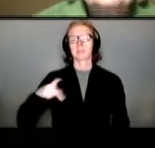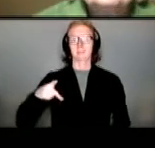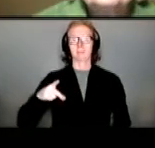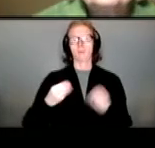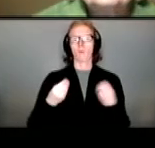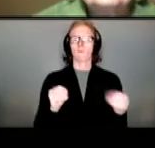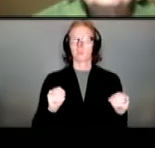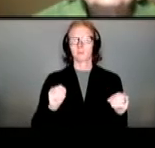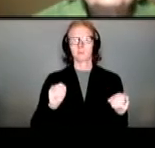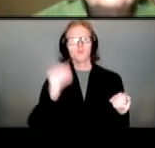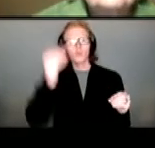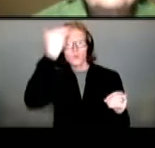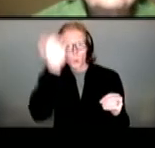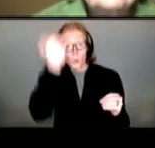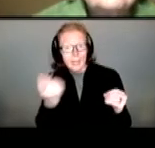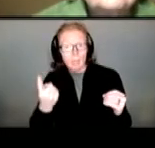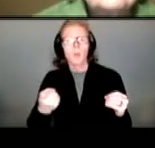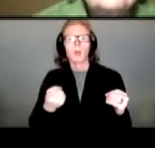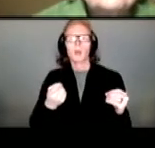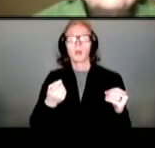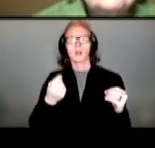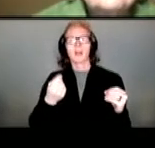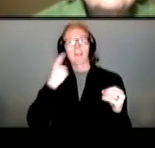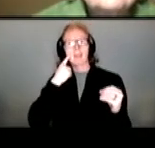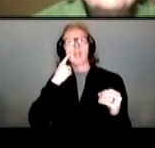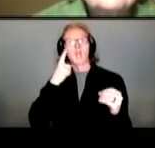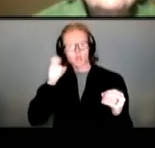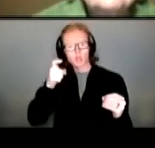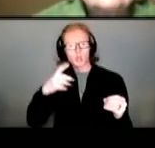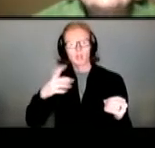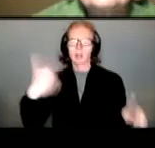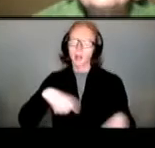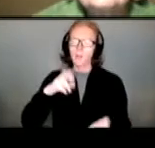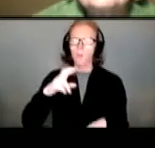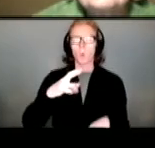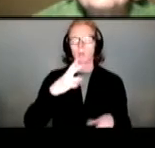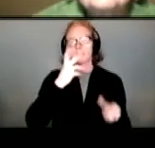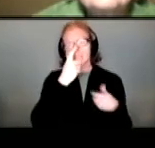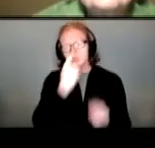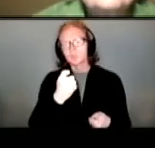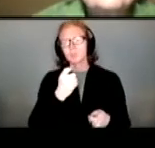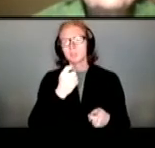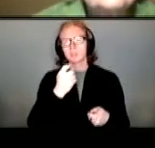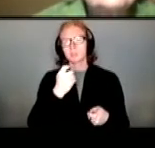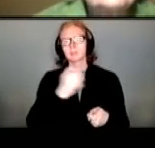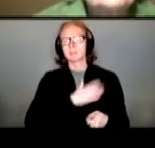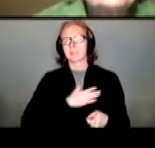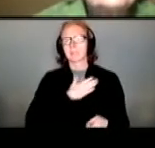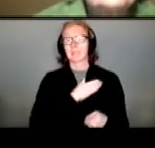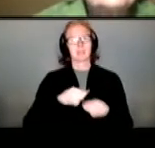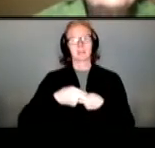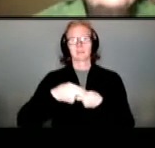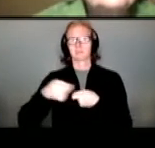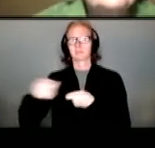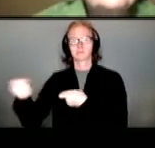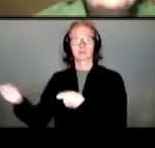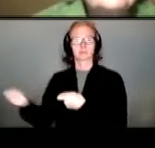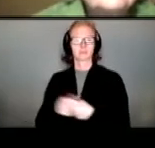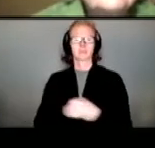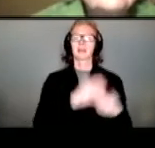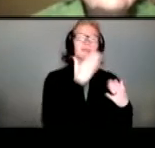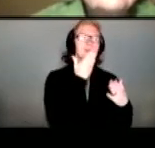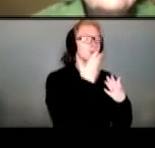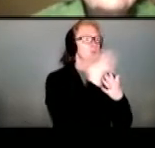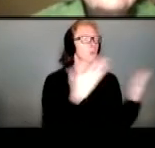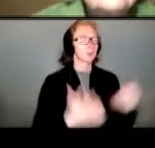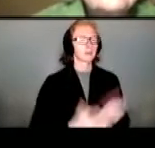If you know of anyone that you think might be interested in joining the youth forum. Thank you very much.